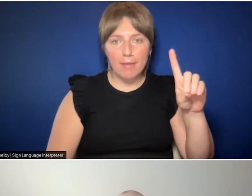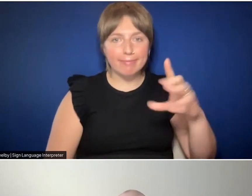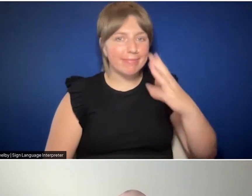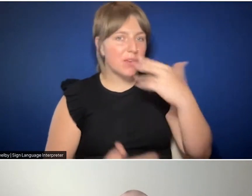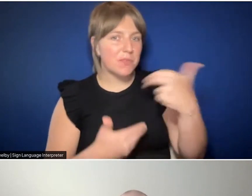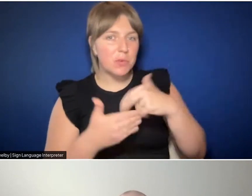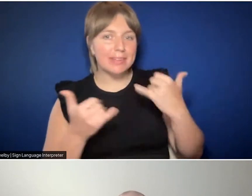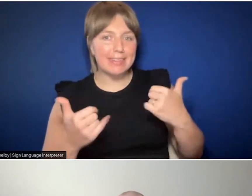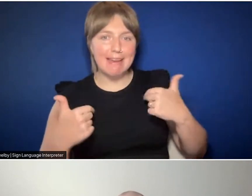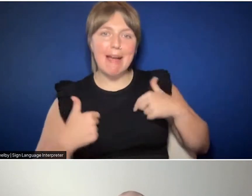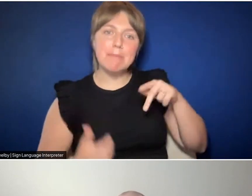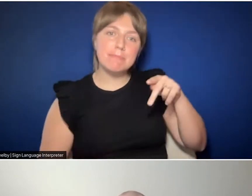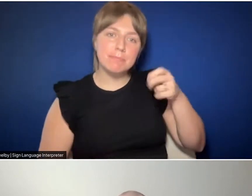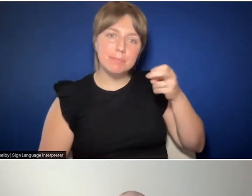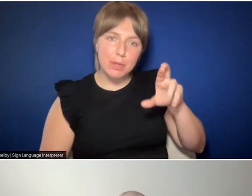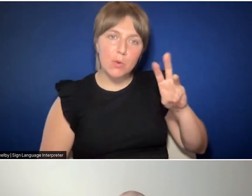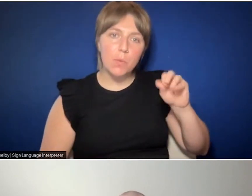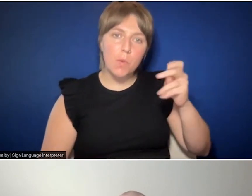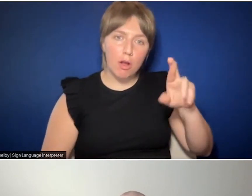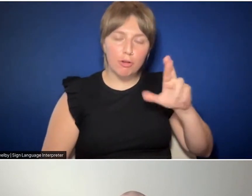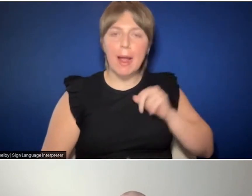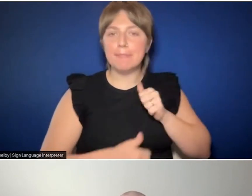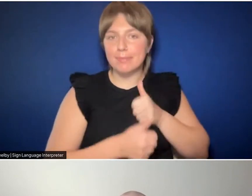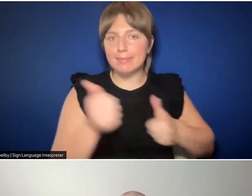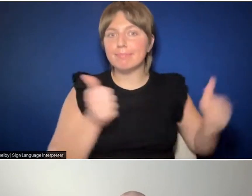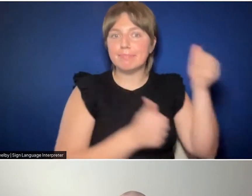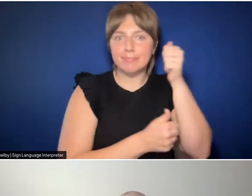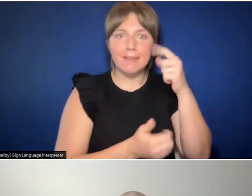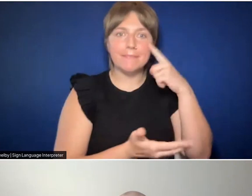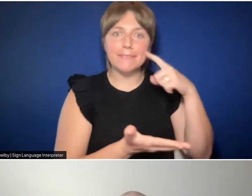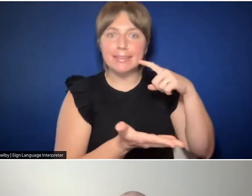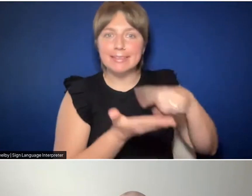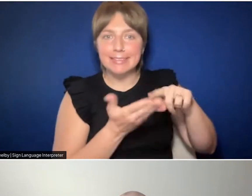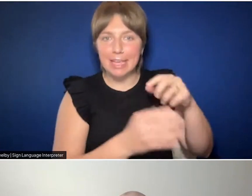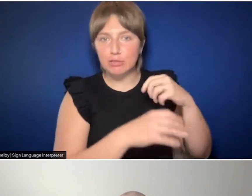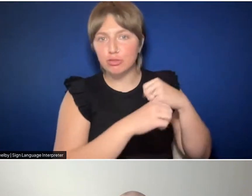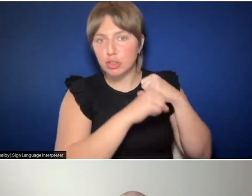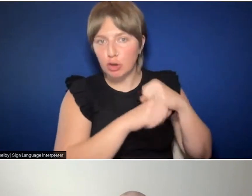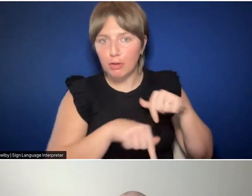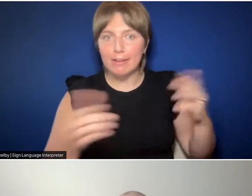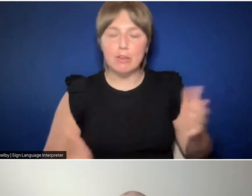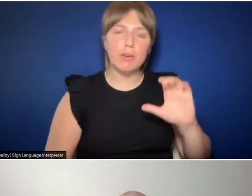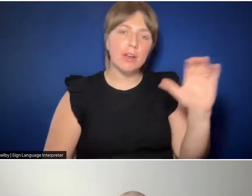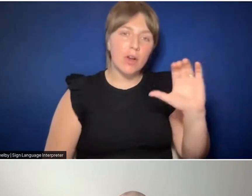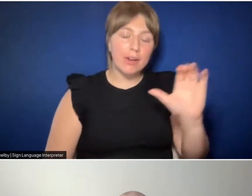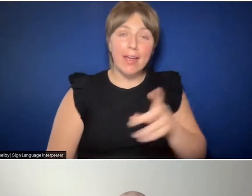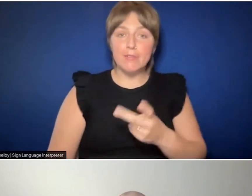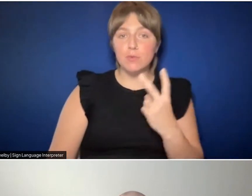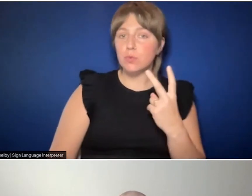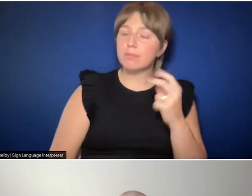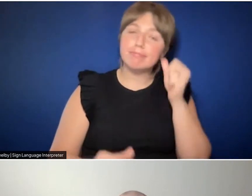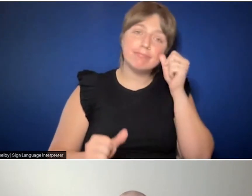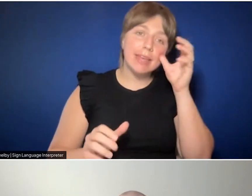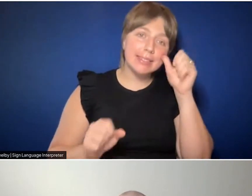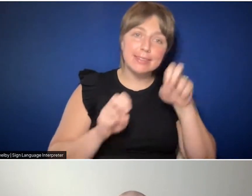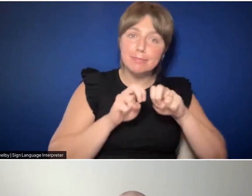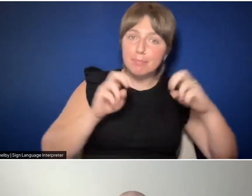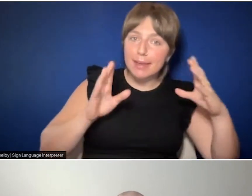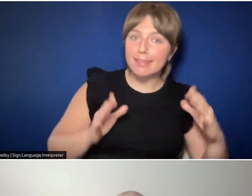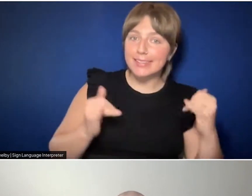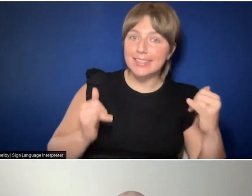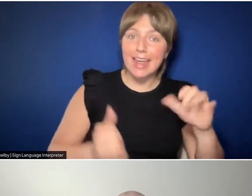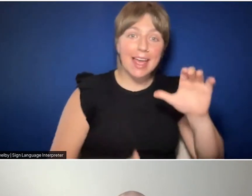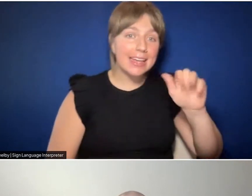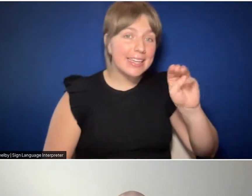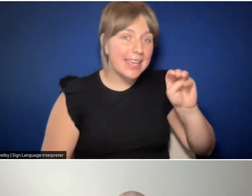Walker. I'm the head of insights here at Carta. And today I'm joined by two wonderful panelists who I will let introduce themselves. Cami, why don't you go ahead and